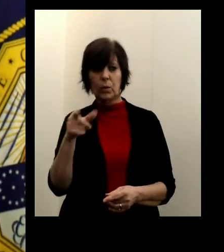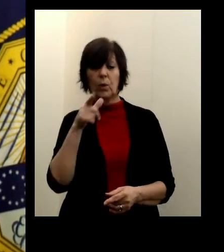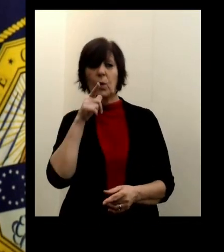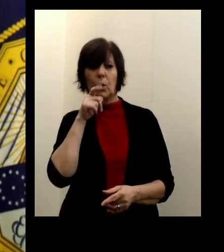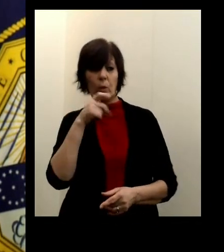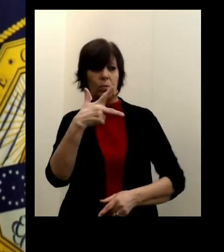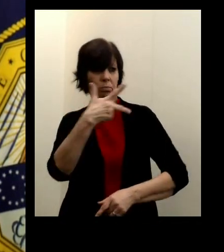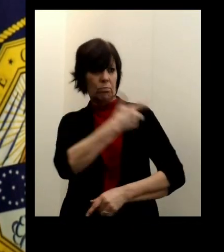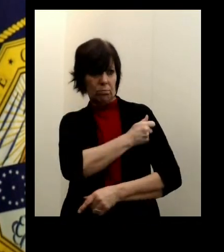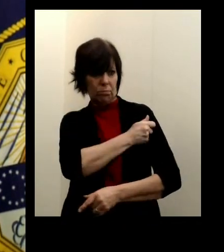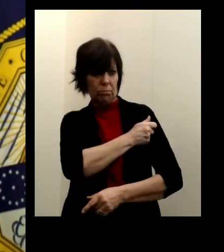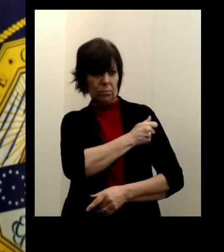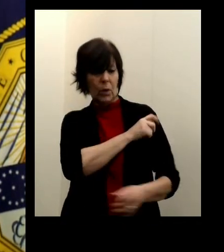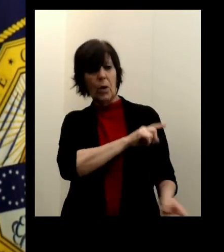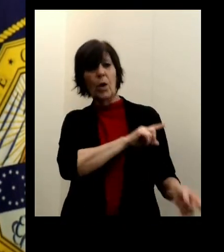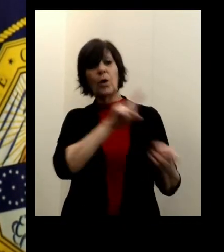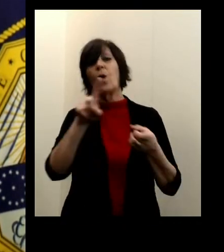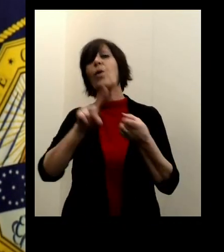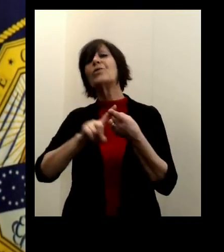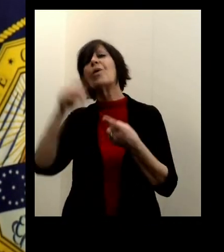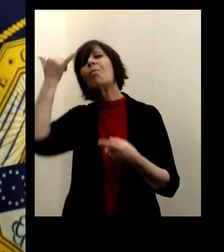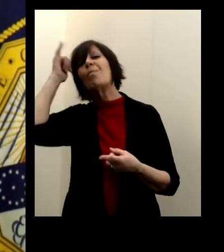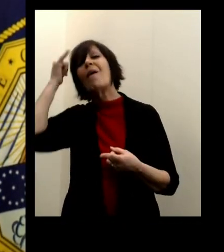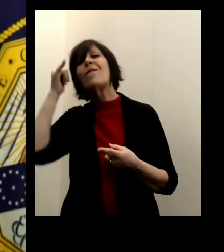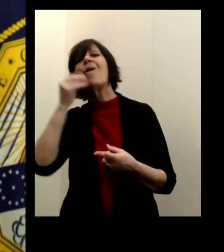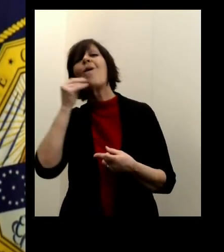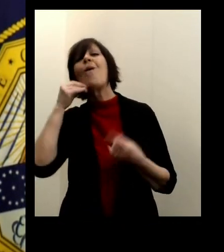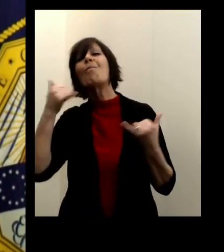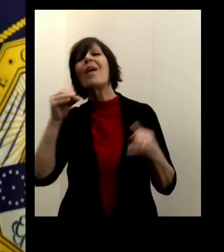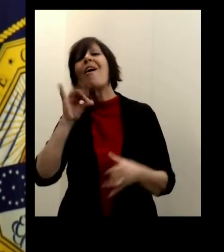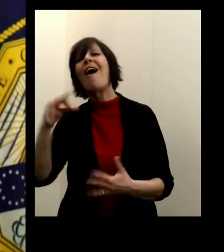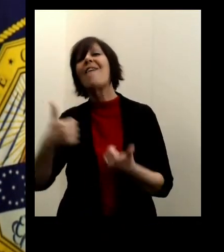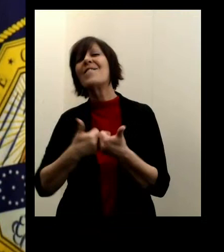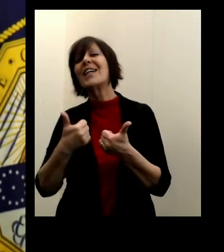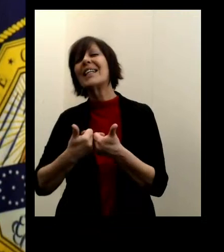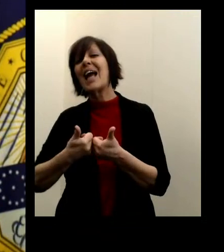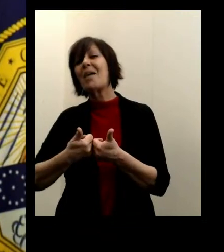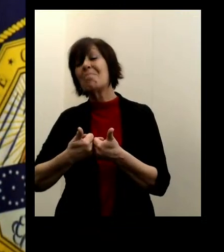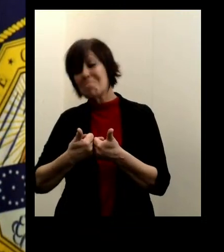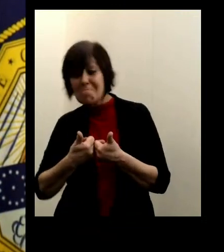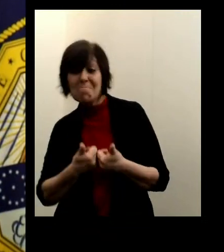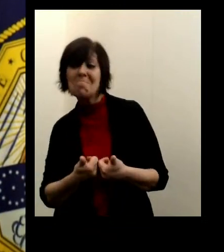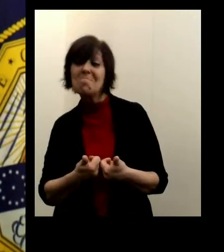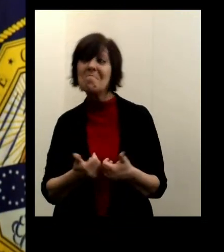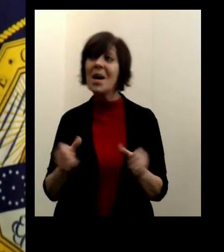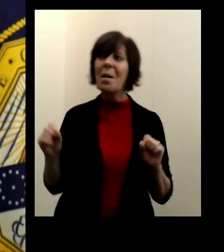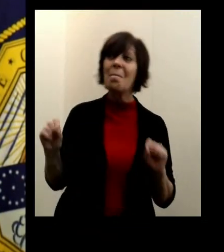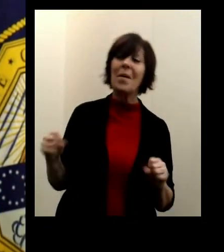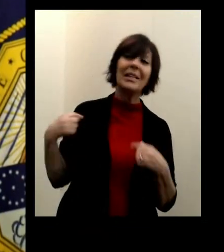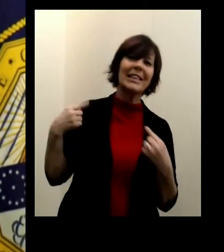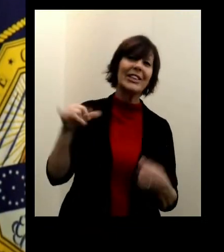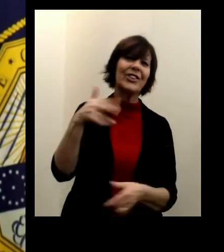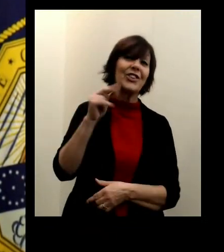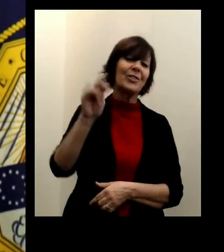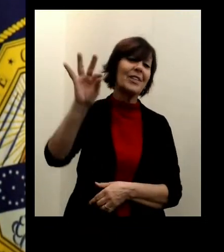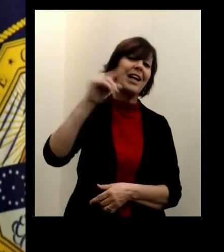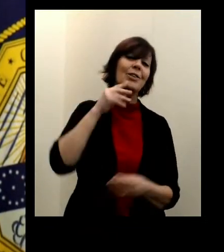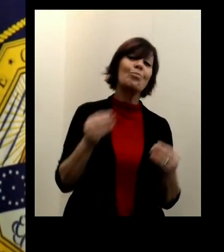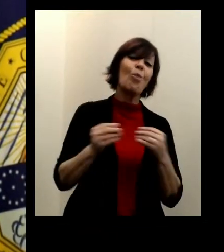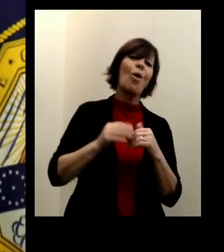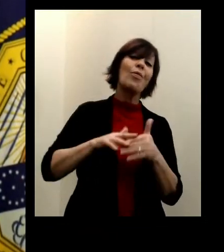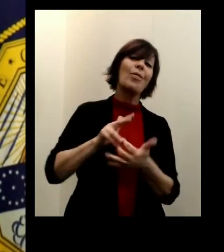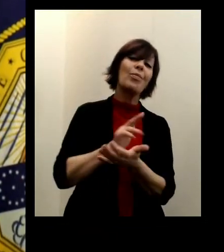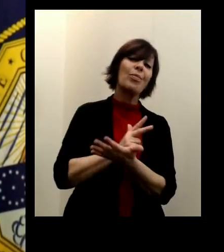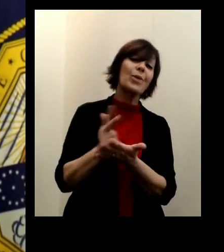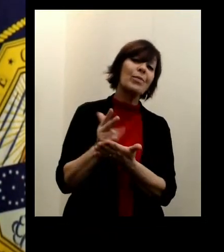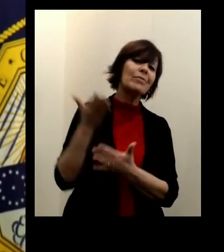vaccinated being able to go to that Bills home playoff game potentially in 3 weeks? I mean, it would be possible since January 9th is more than 3 weeks away,